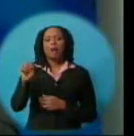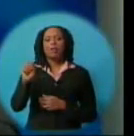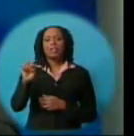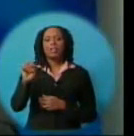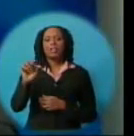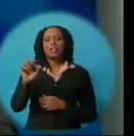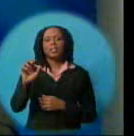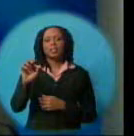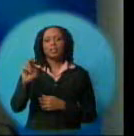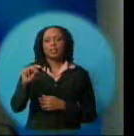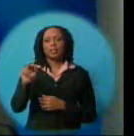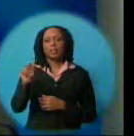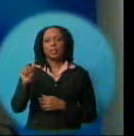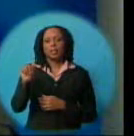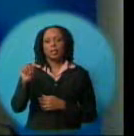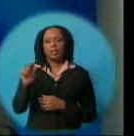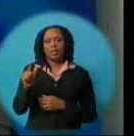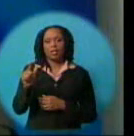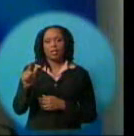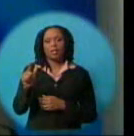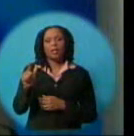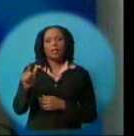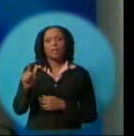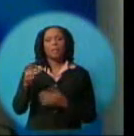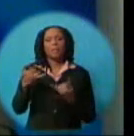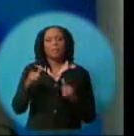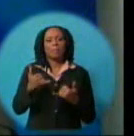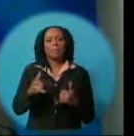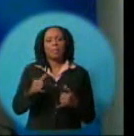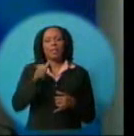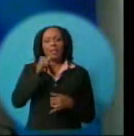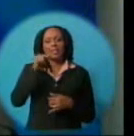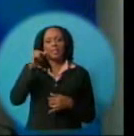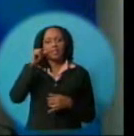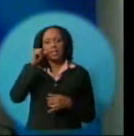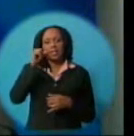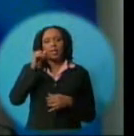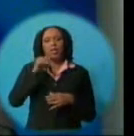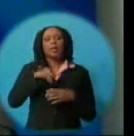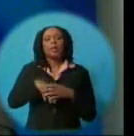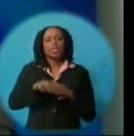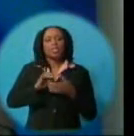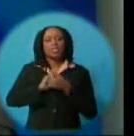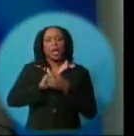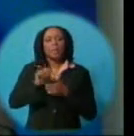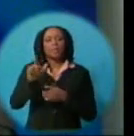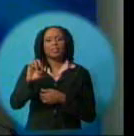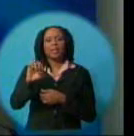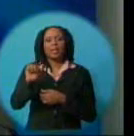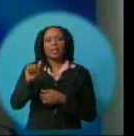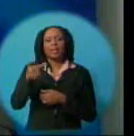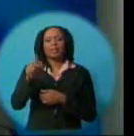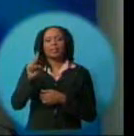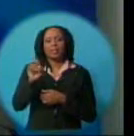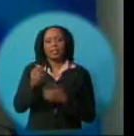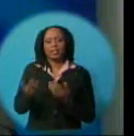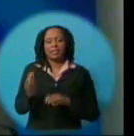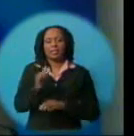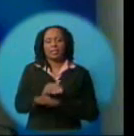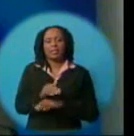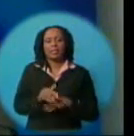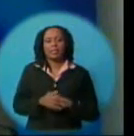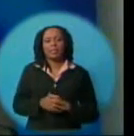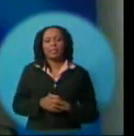life after Cesc Fabregas with a slender victory over Udinese in the Champions League qualifying first leg at the Emirates Stadium this